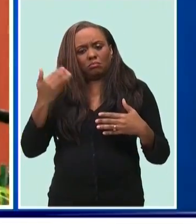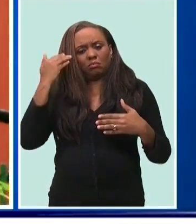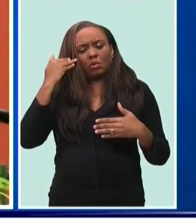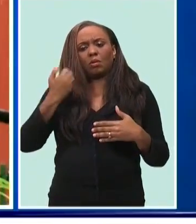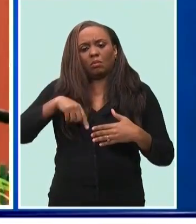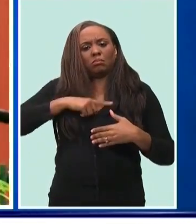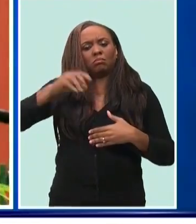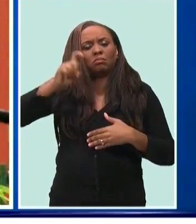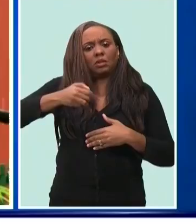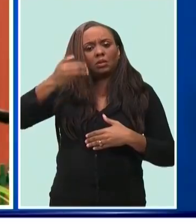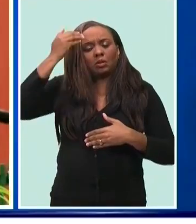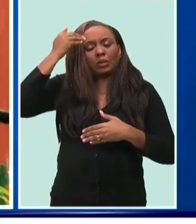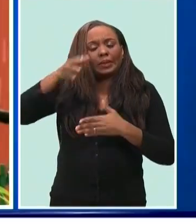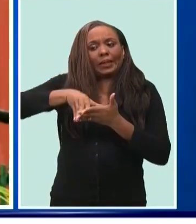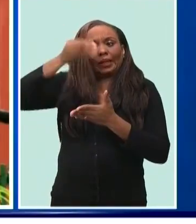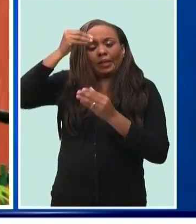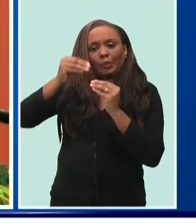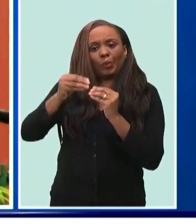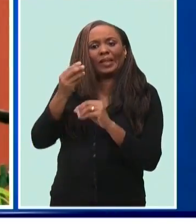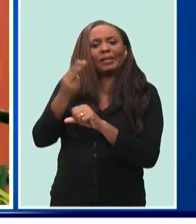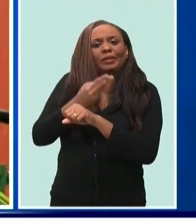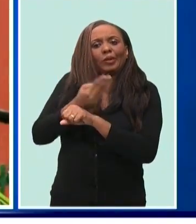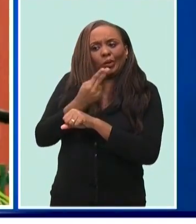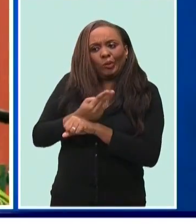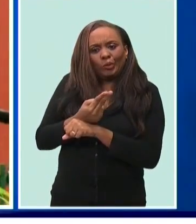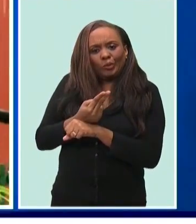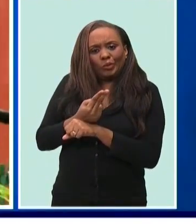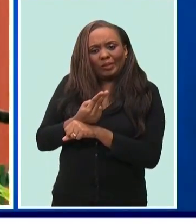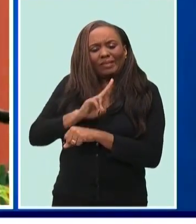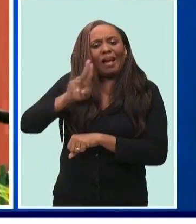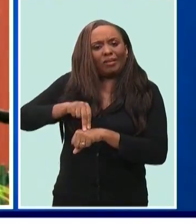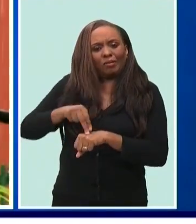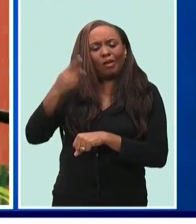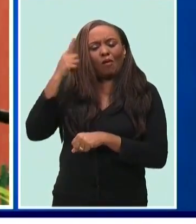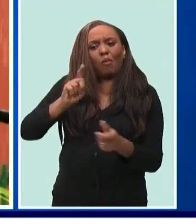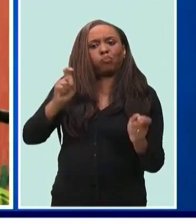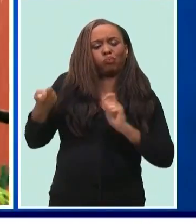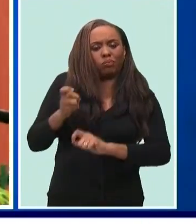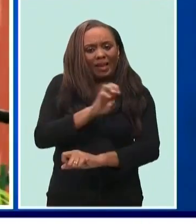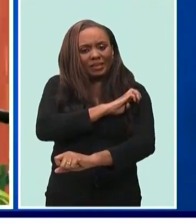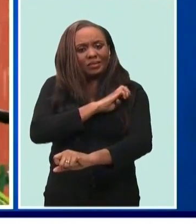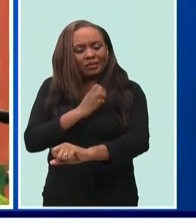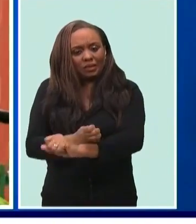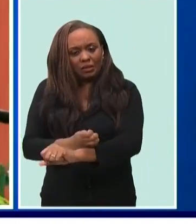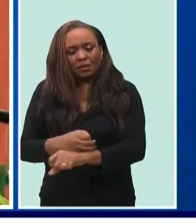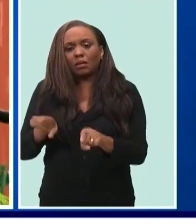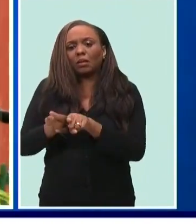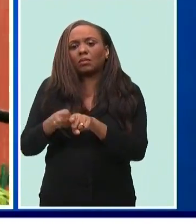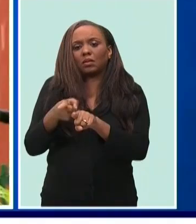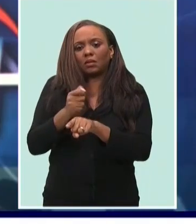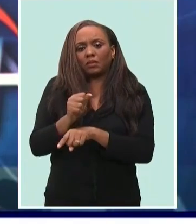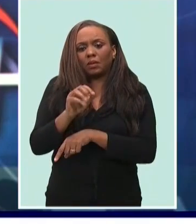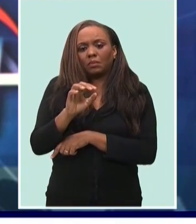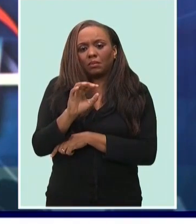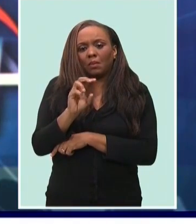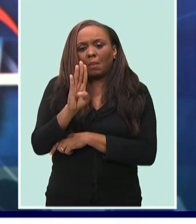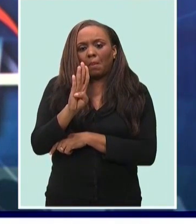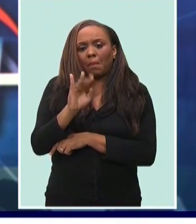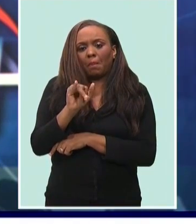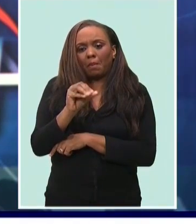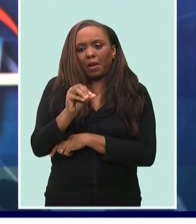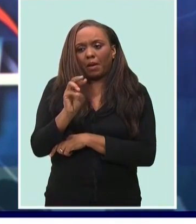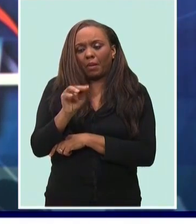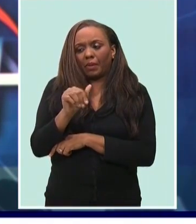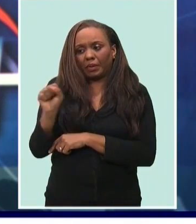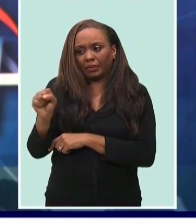to wind energy. And it will also come from the biomass that we generate. Well,